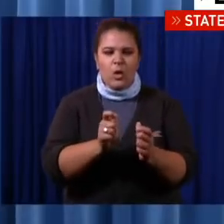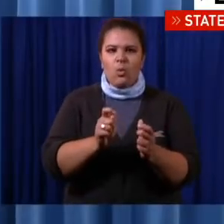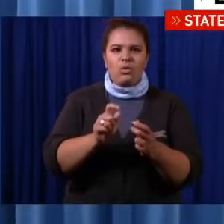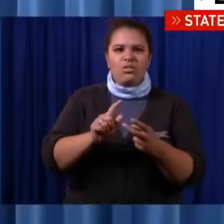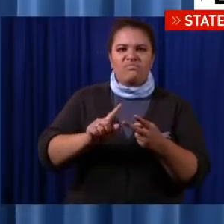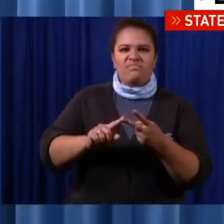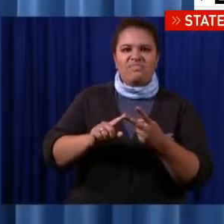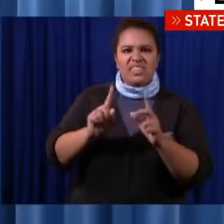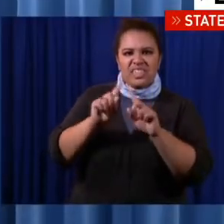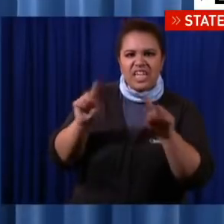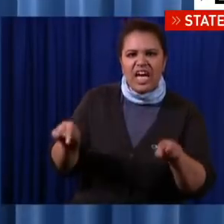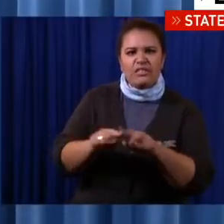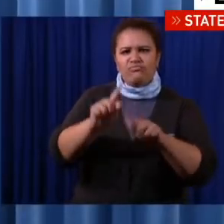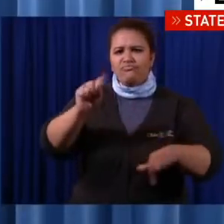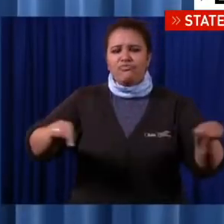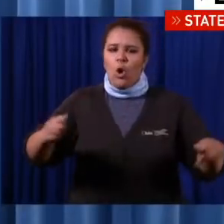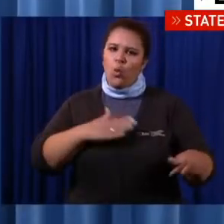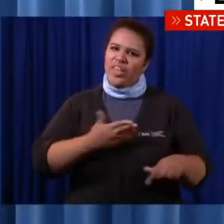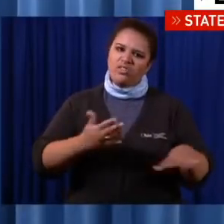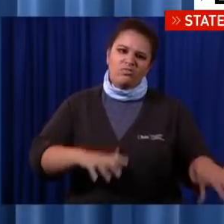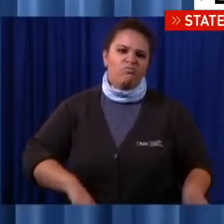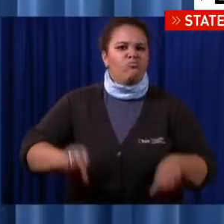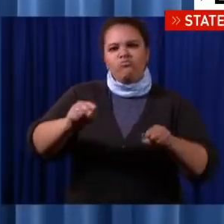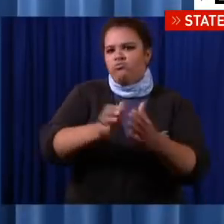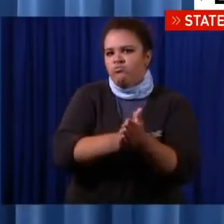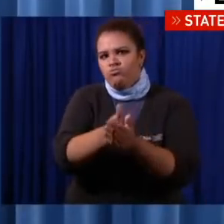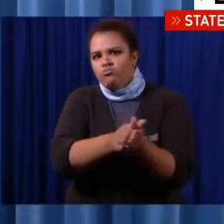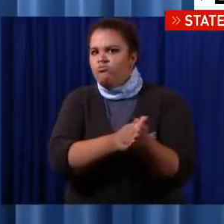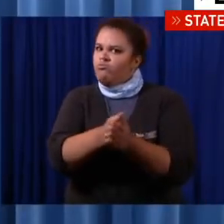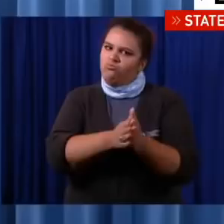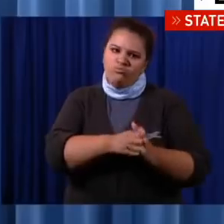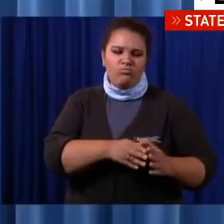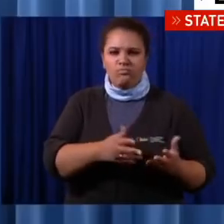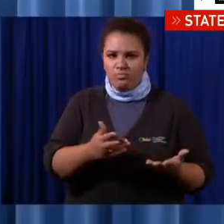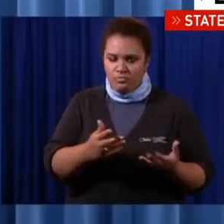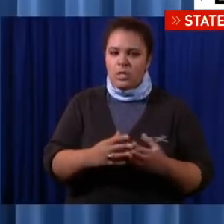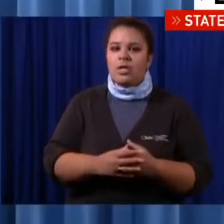because of the crisis is happening, virus and the protesters.